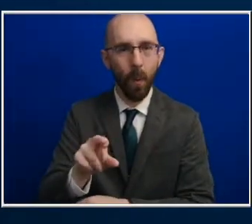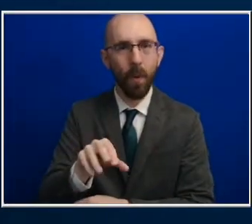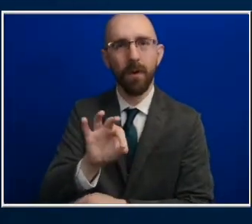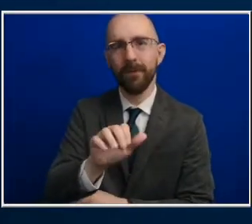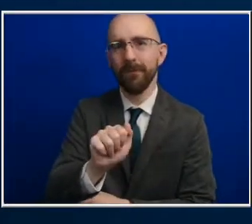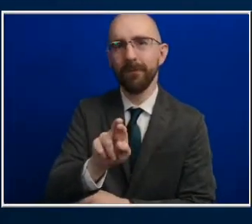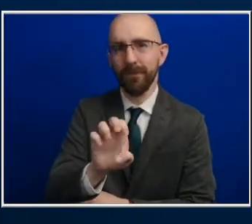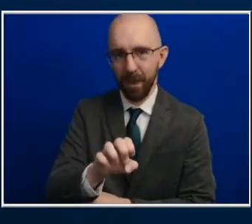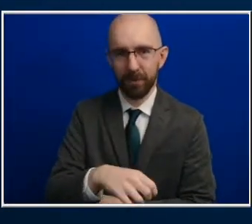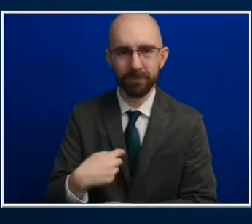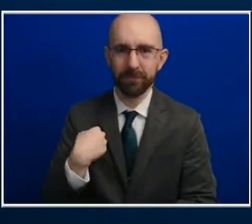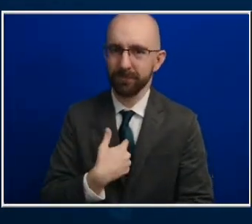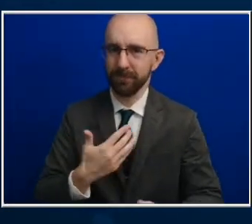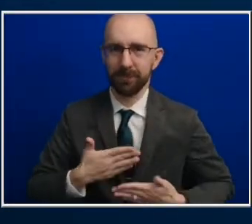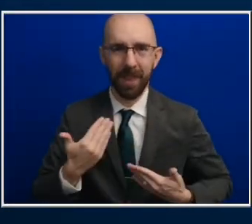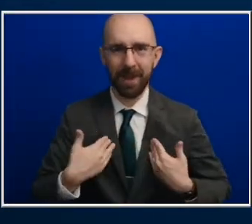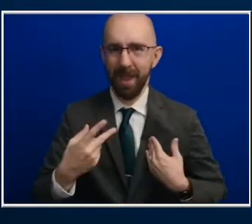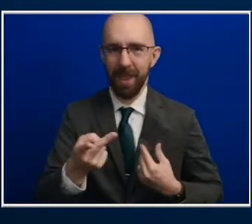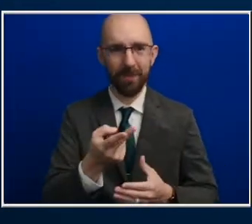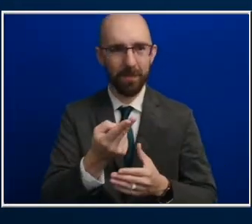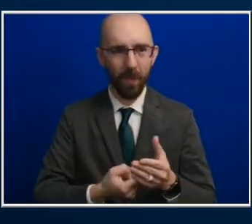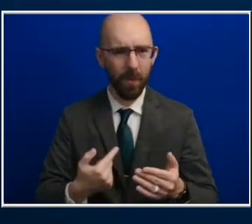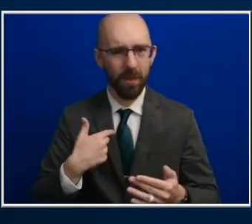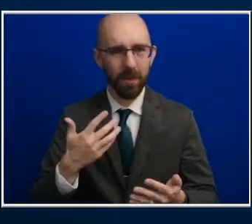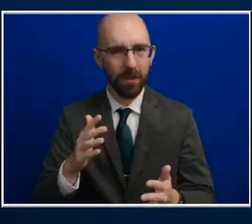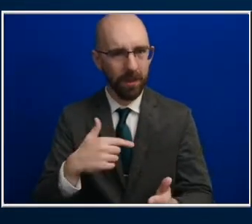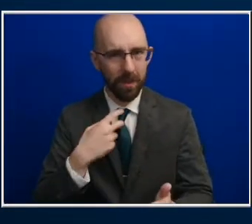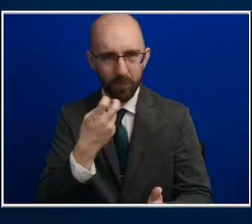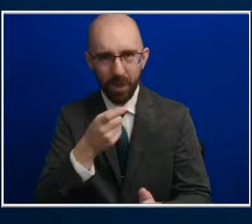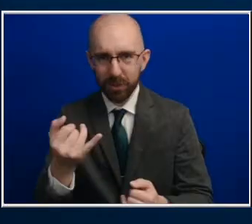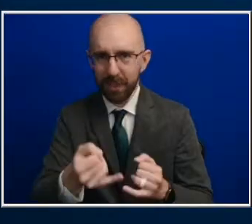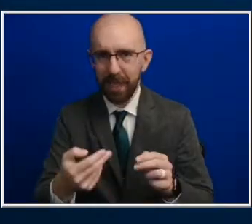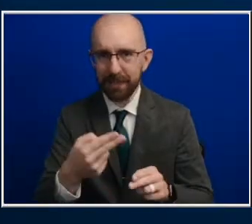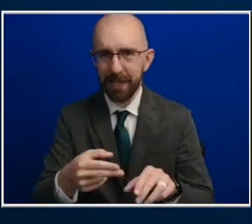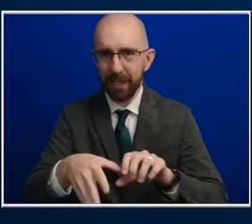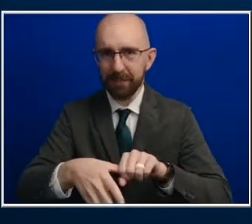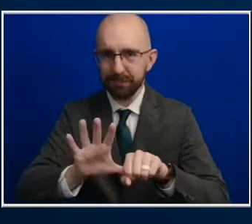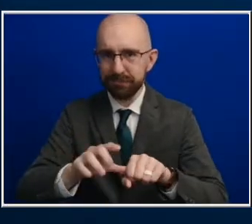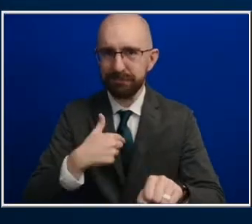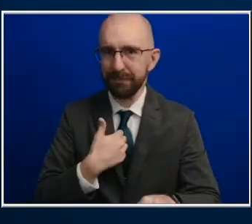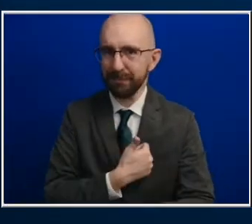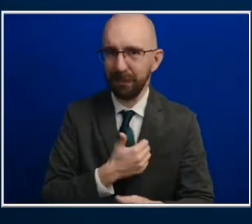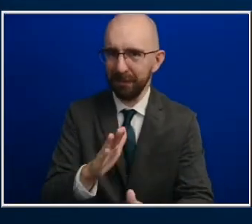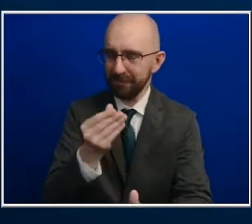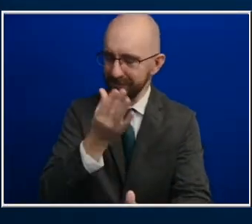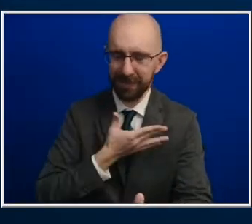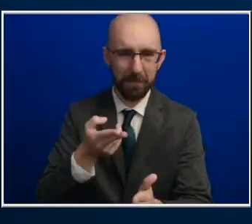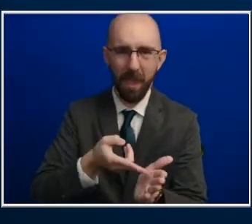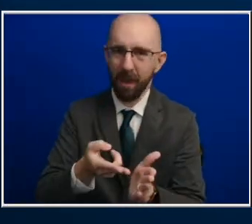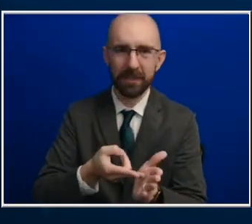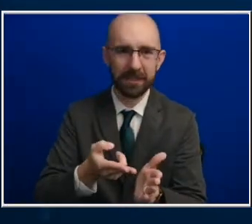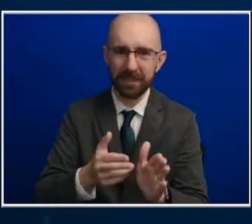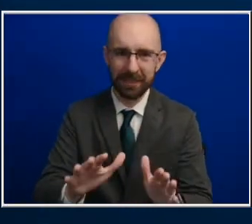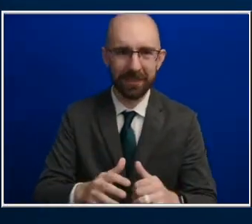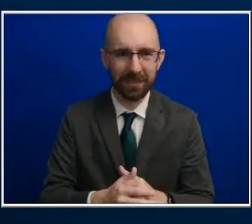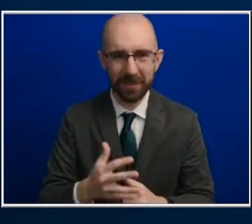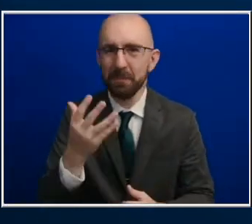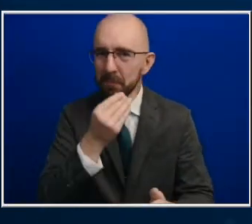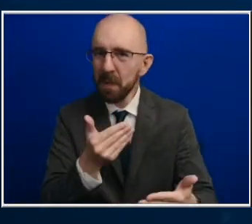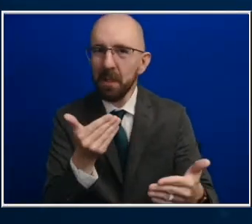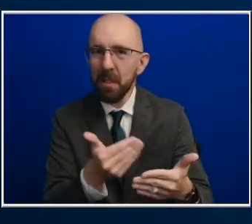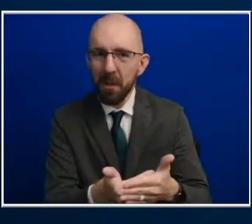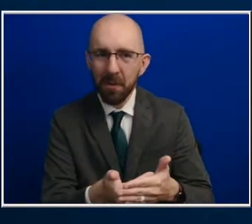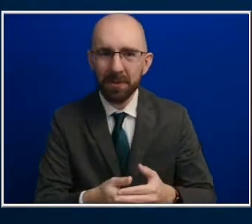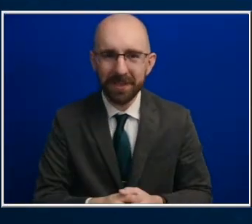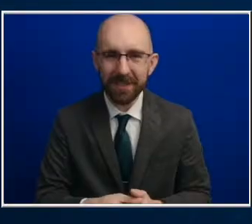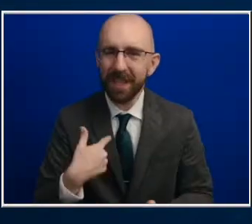Okay. Now, just to be clear, son, how badly did I mispronounce your last name? I'm really good at that. Tell me, how did I do? Pretty close.